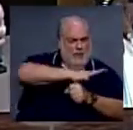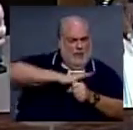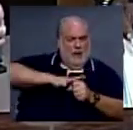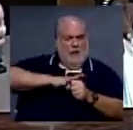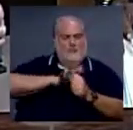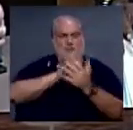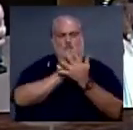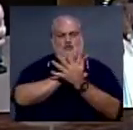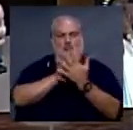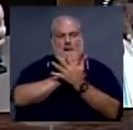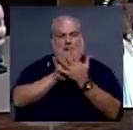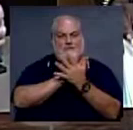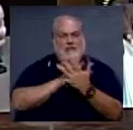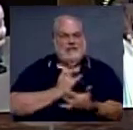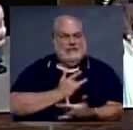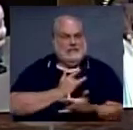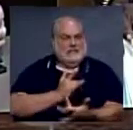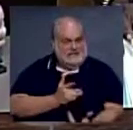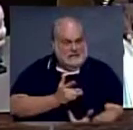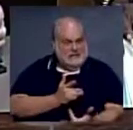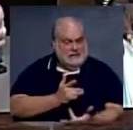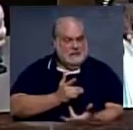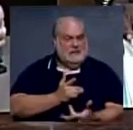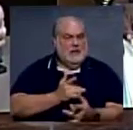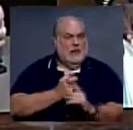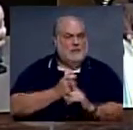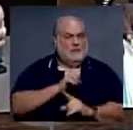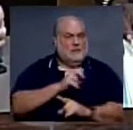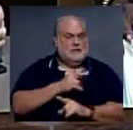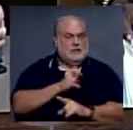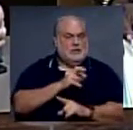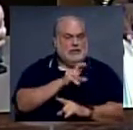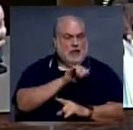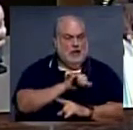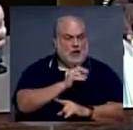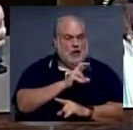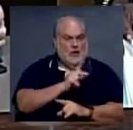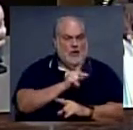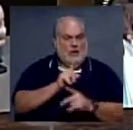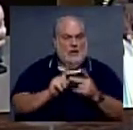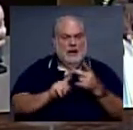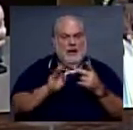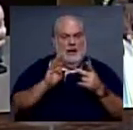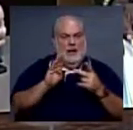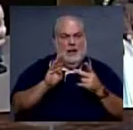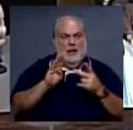around the neighborhoods of Cherry Creek, Bodie Creek,